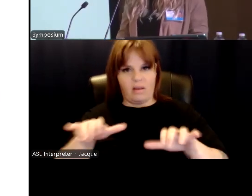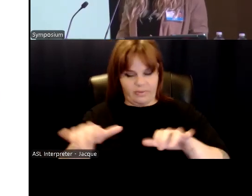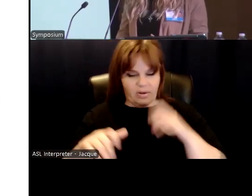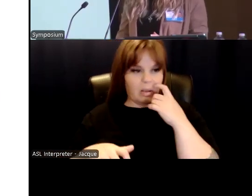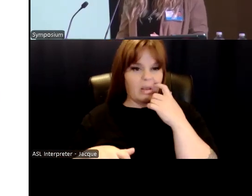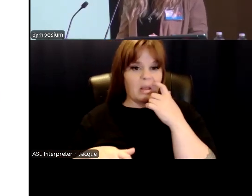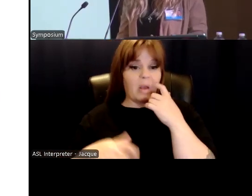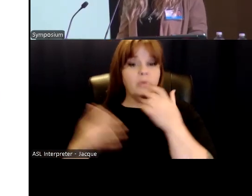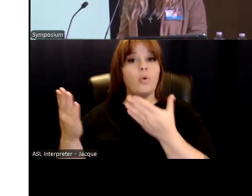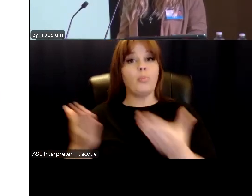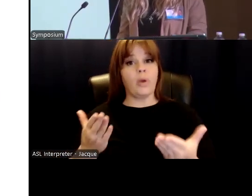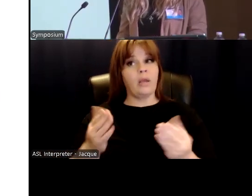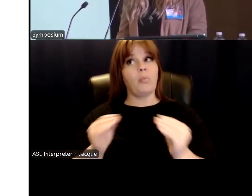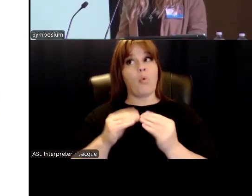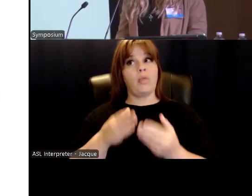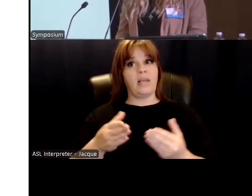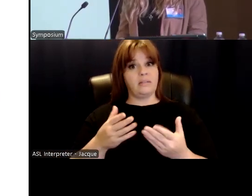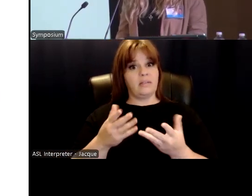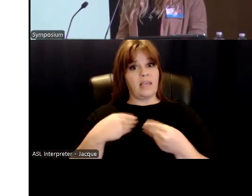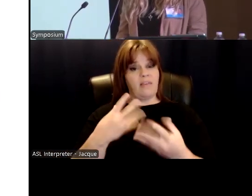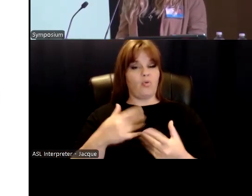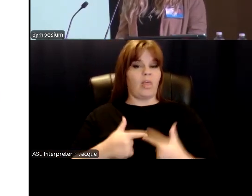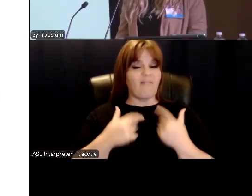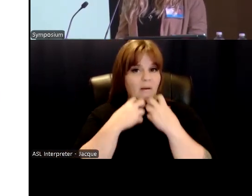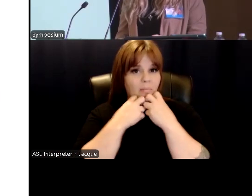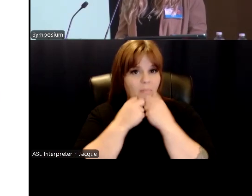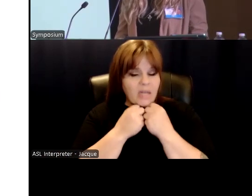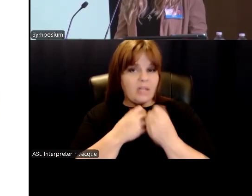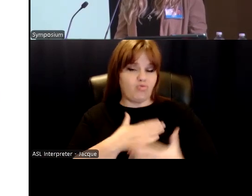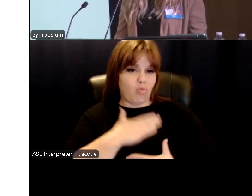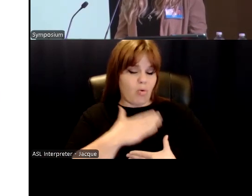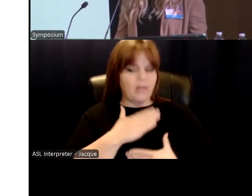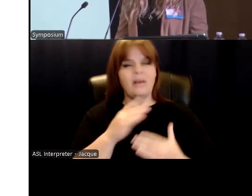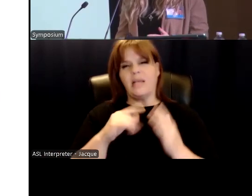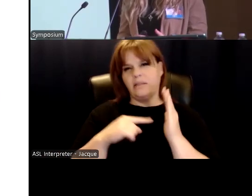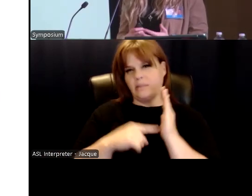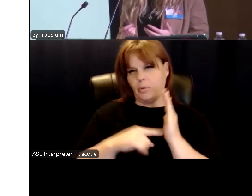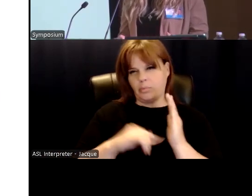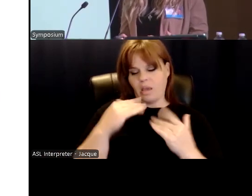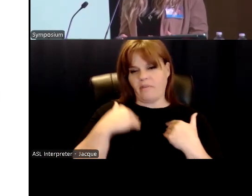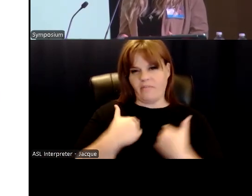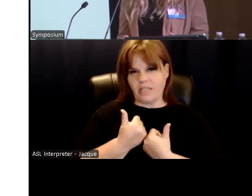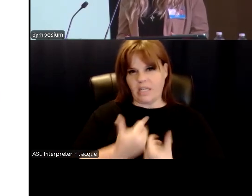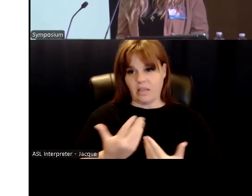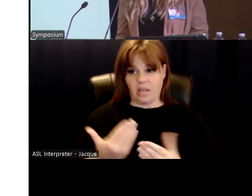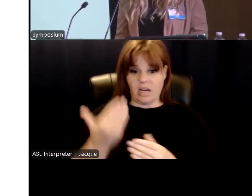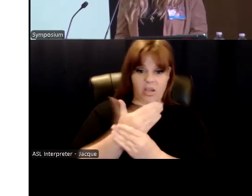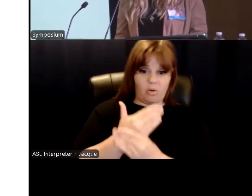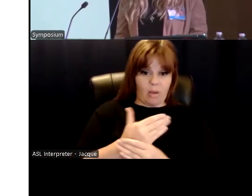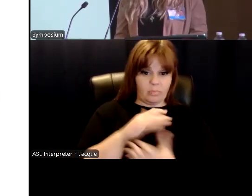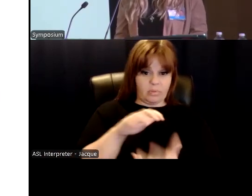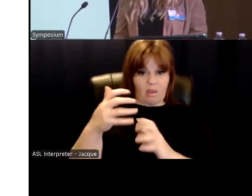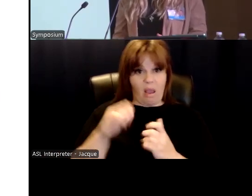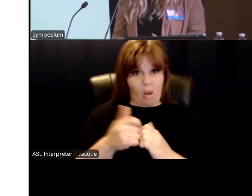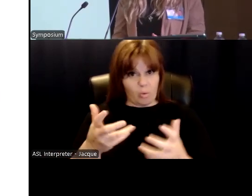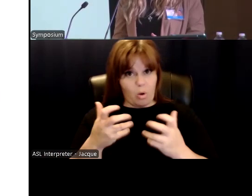life meaning and joy. And symptoms like fatigue, which interfere with the way that you want to live your life, make